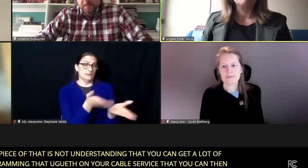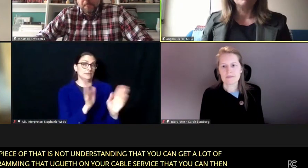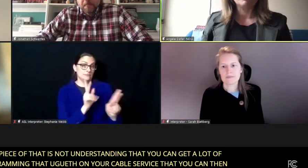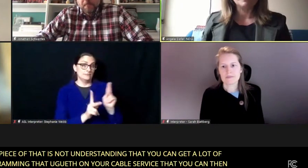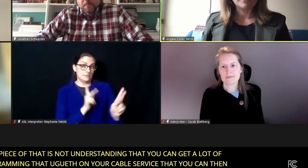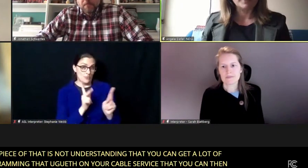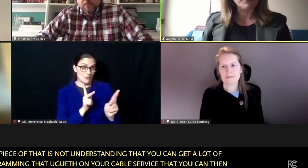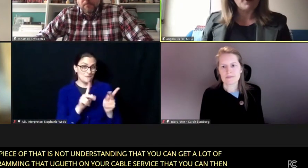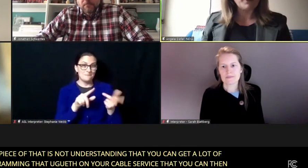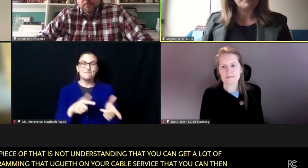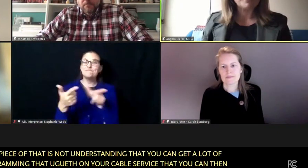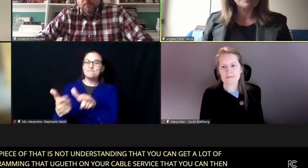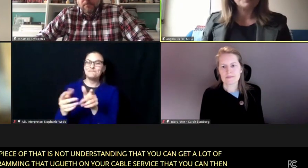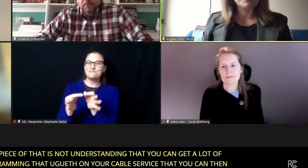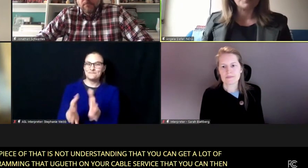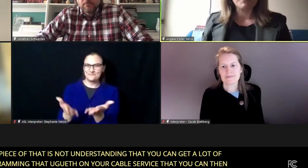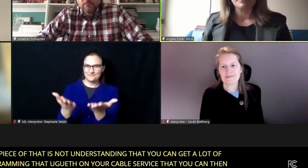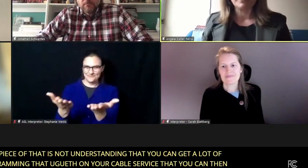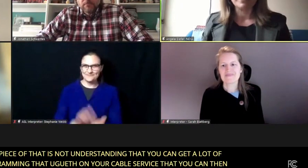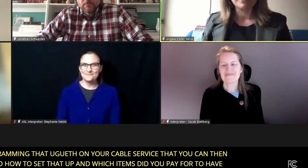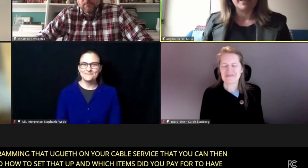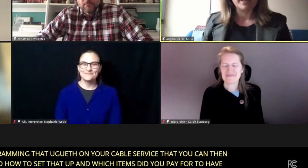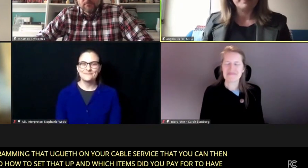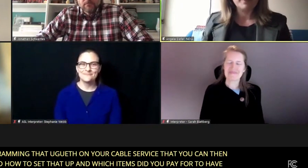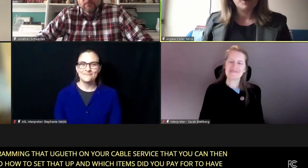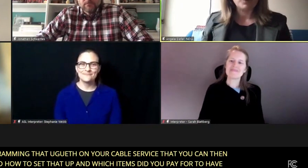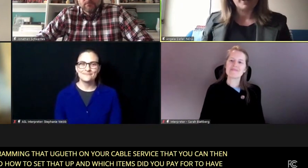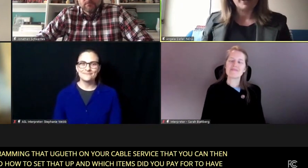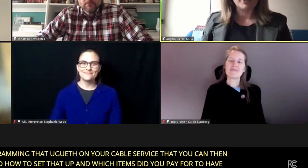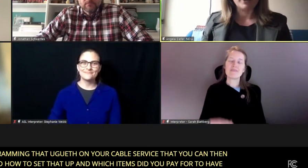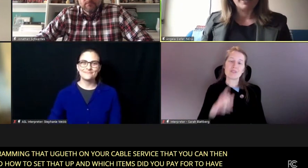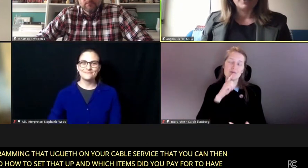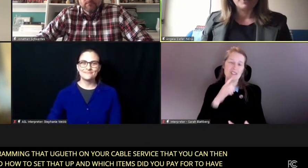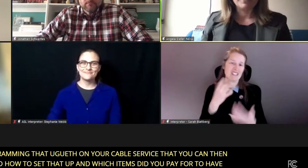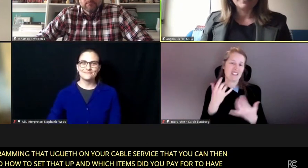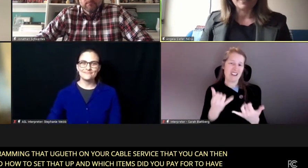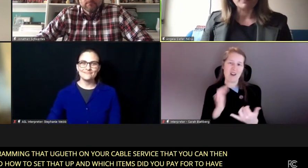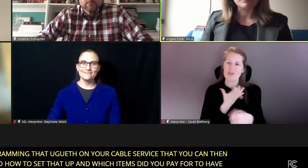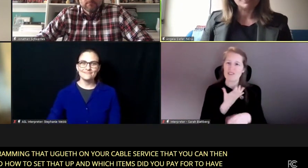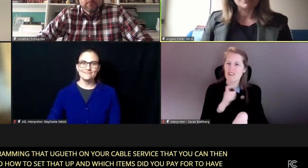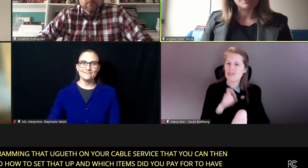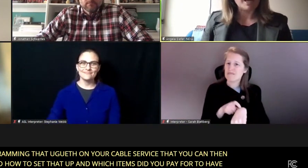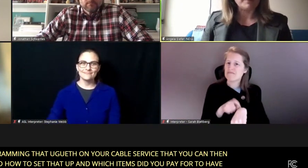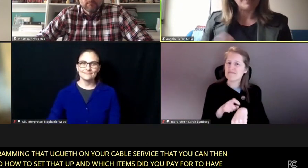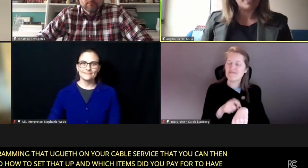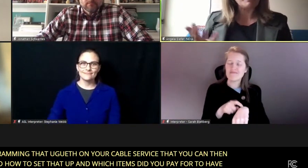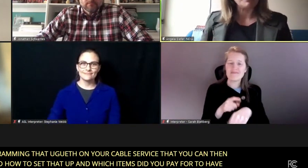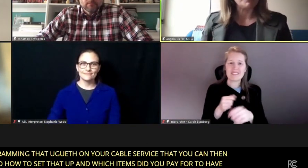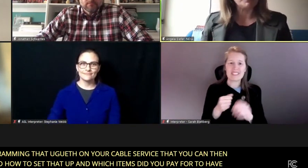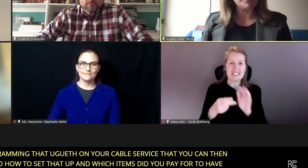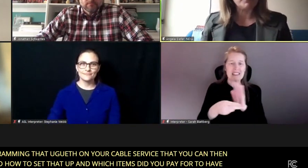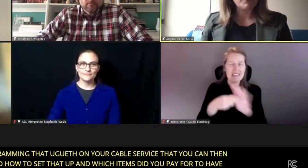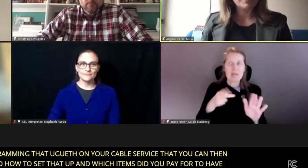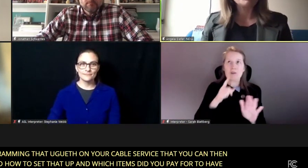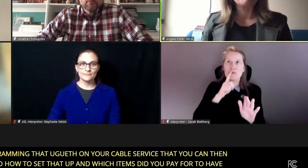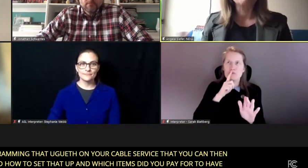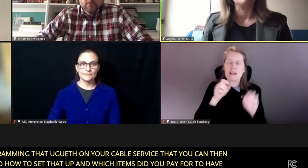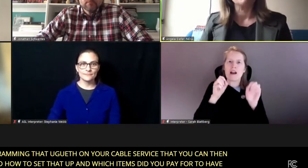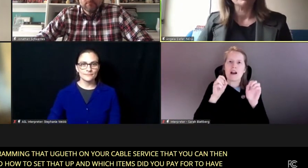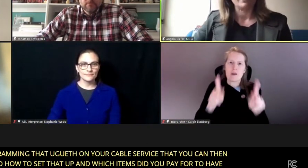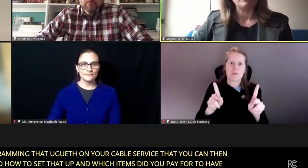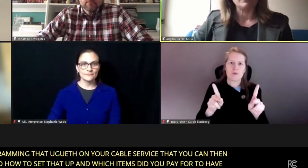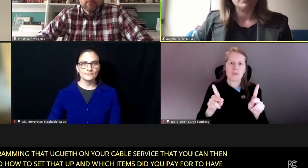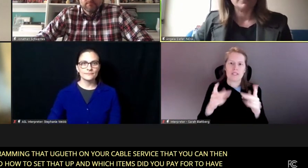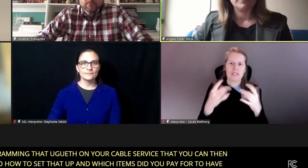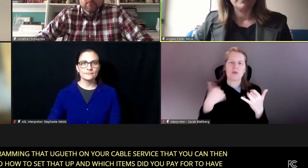It's a moment for all of us. This is our moment in time where this label is such an opportunity for us to